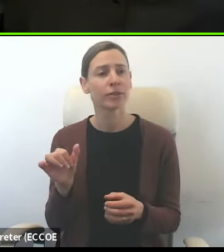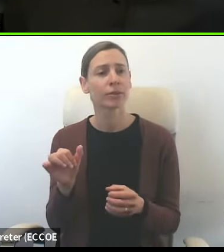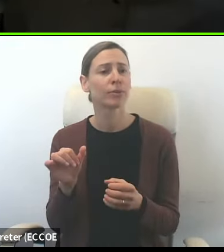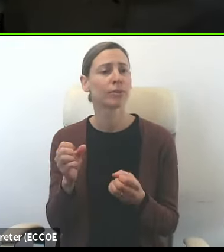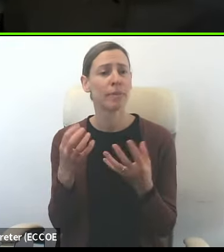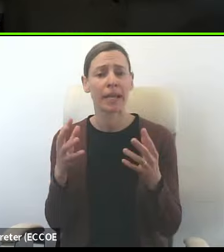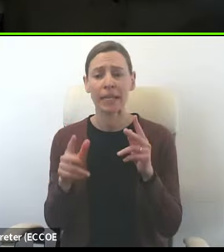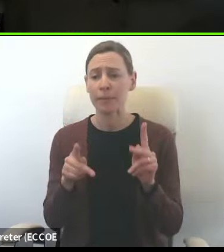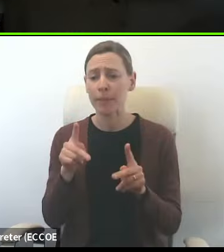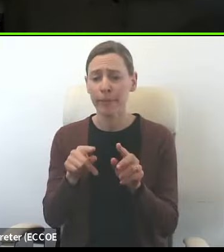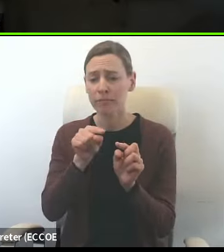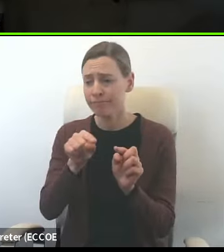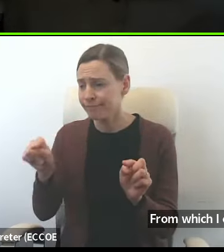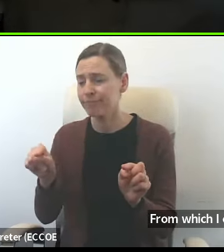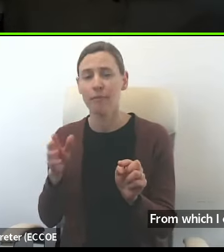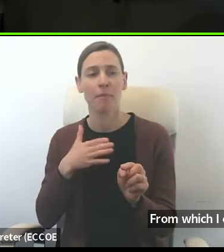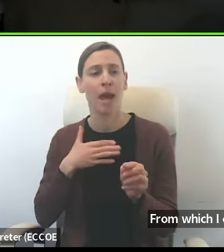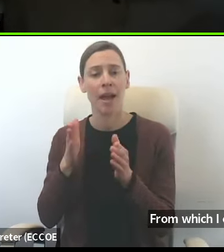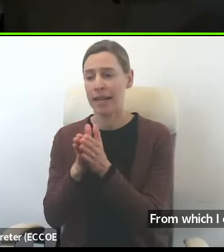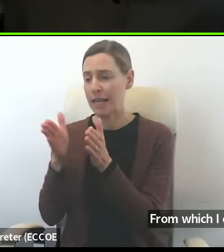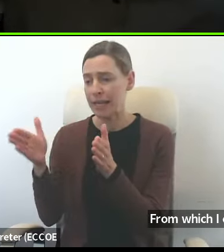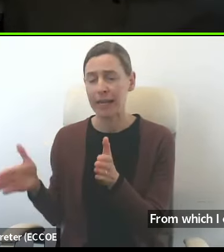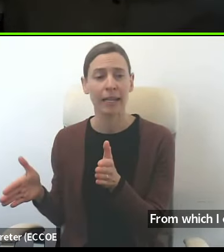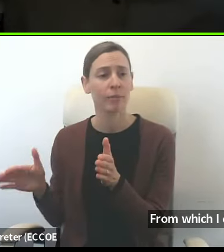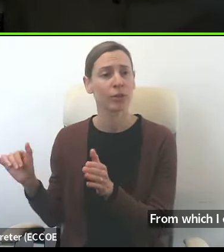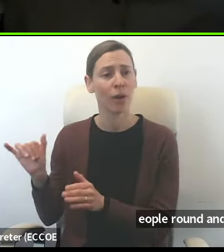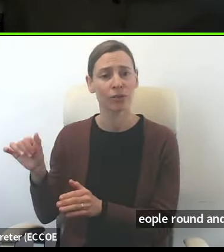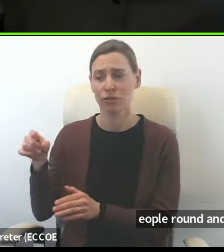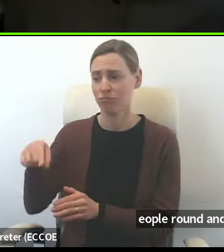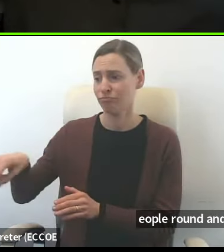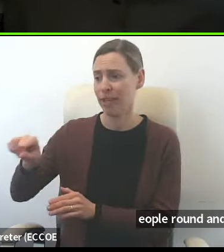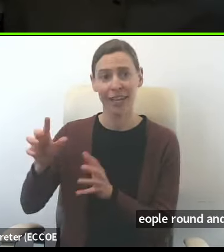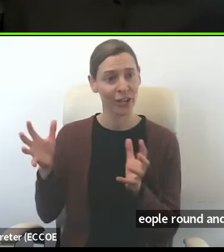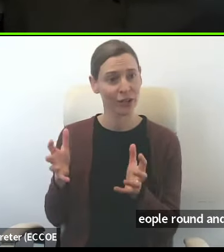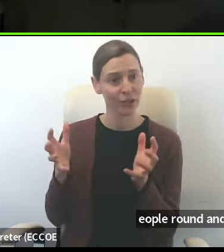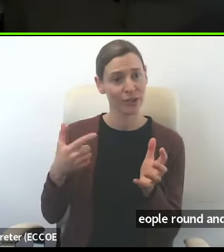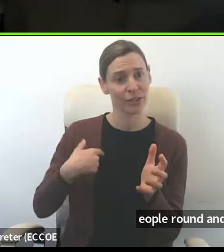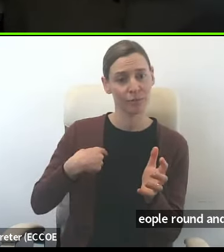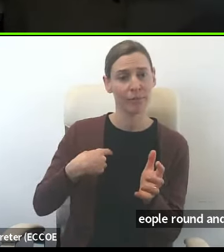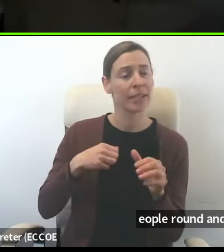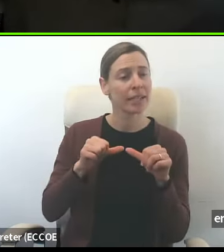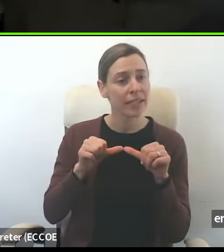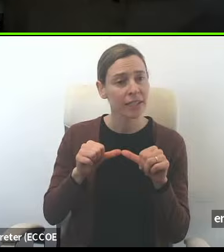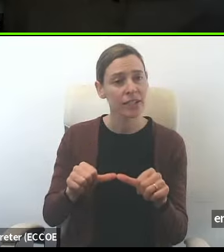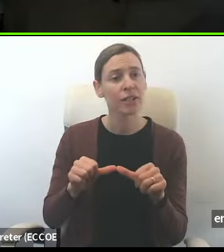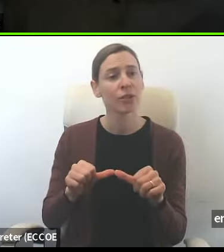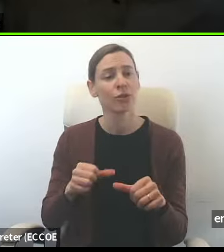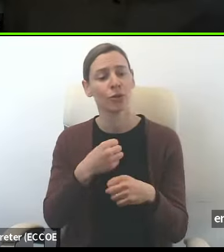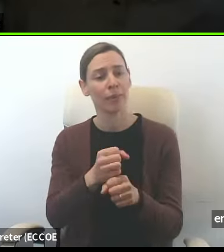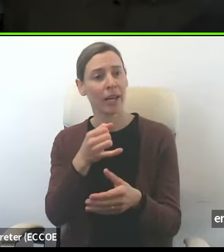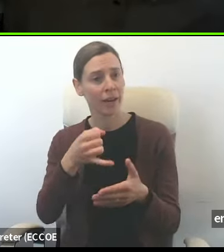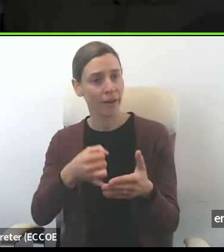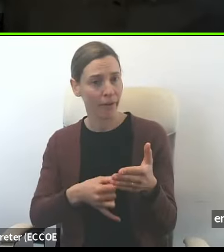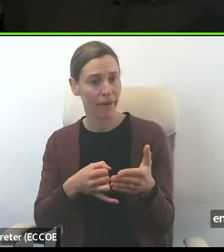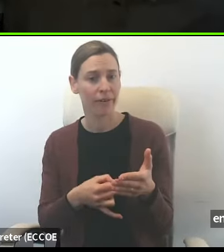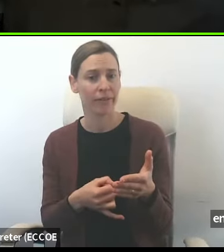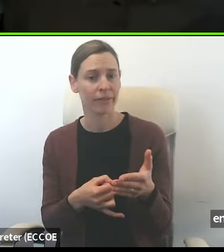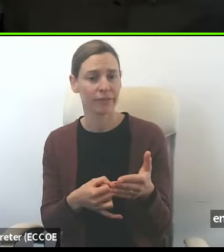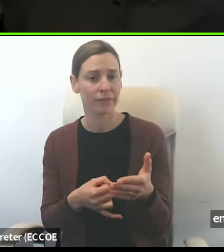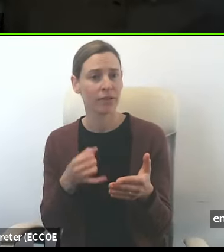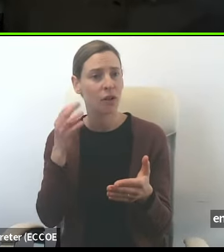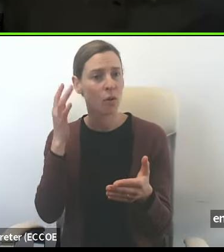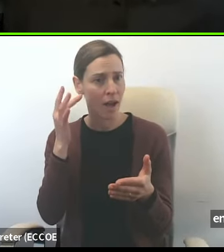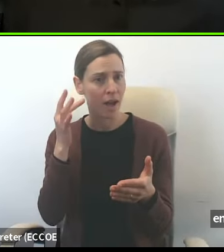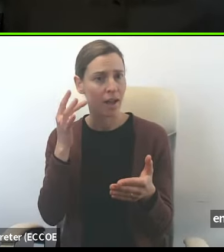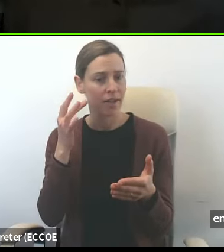village, they encourage me to do my art because it tells what we